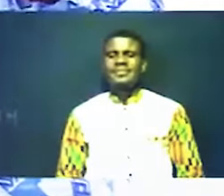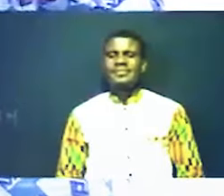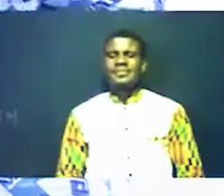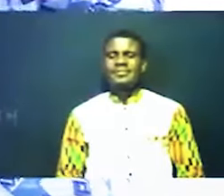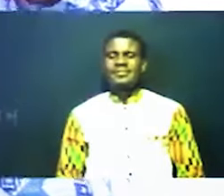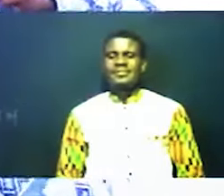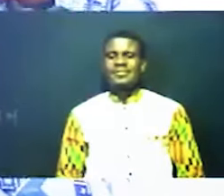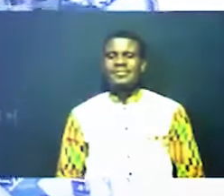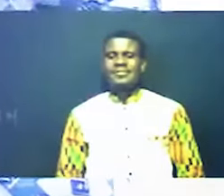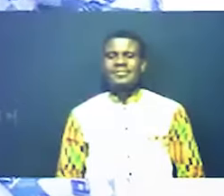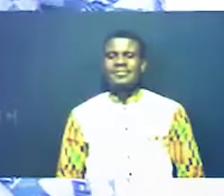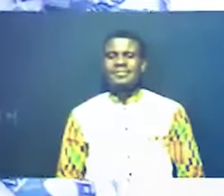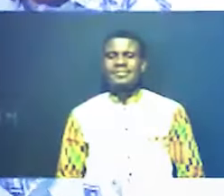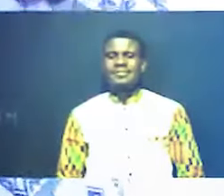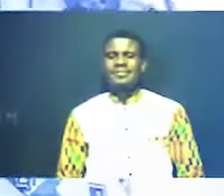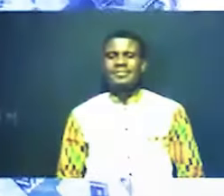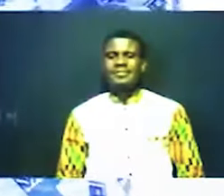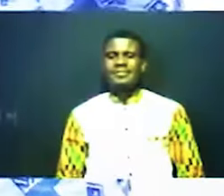Now,